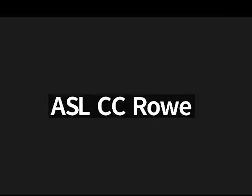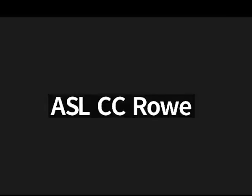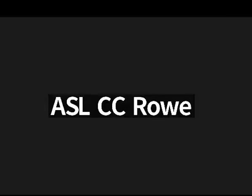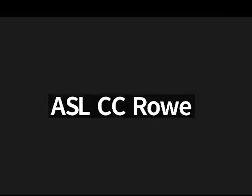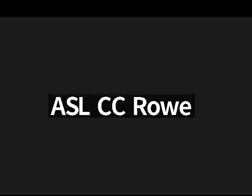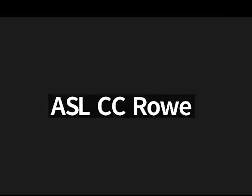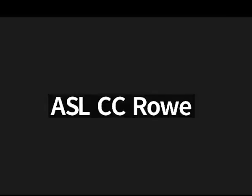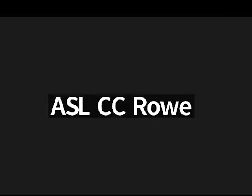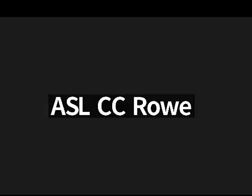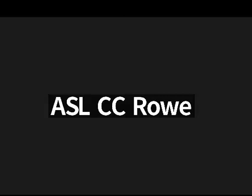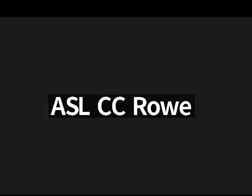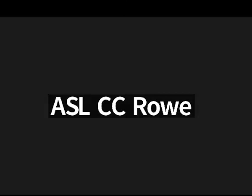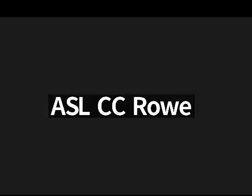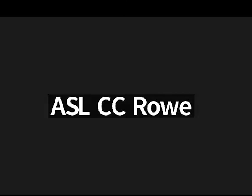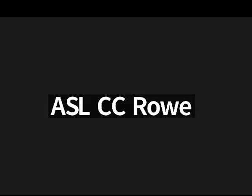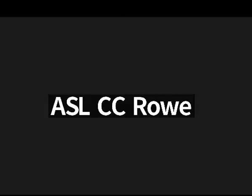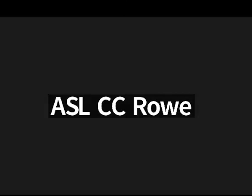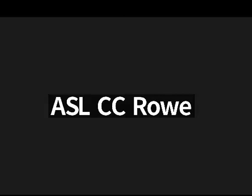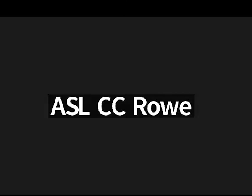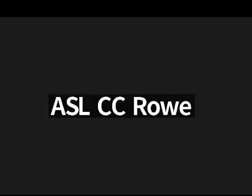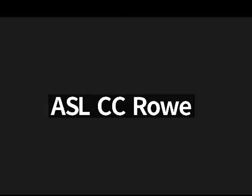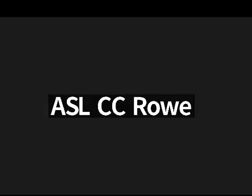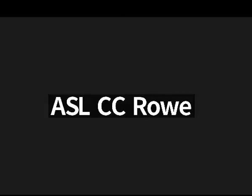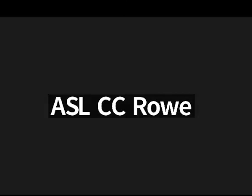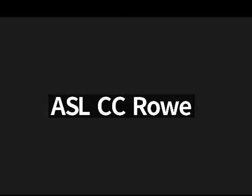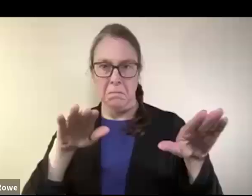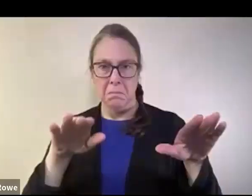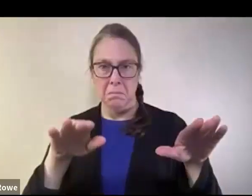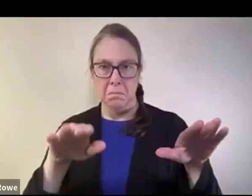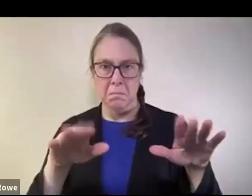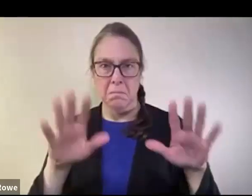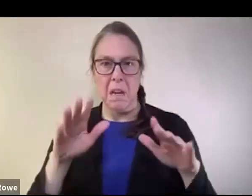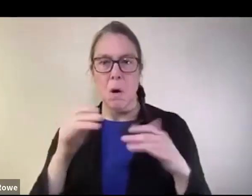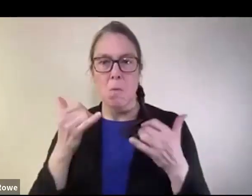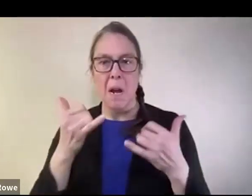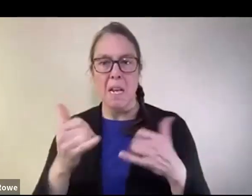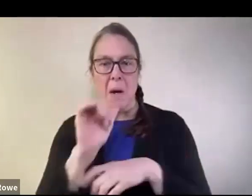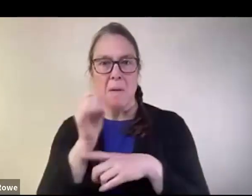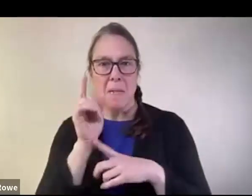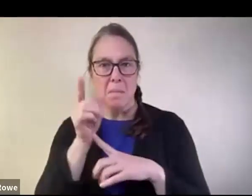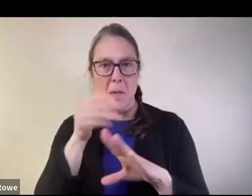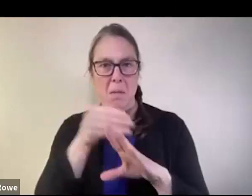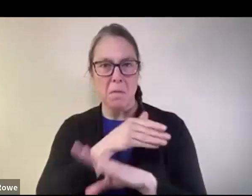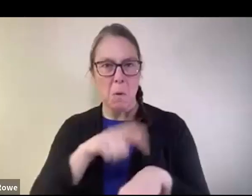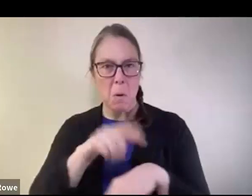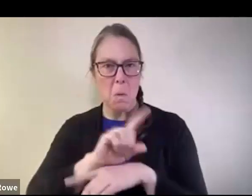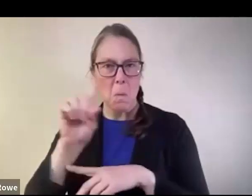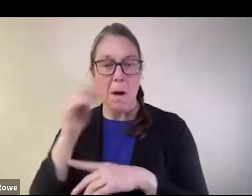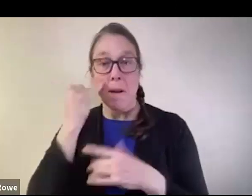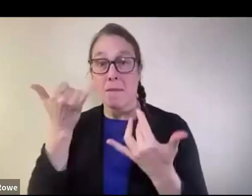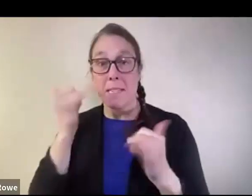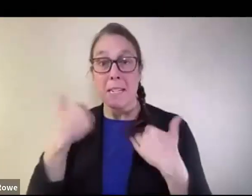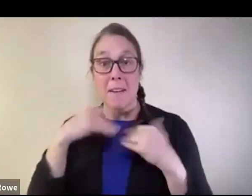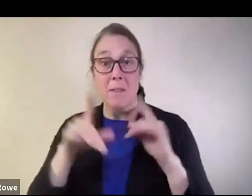It is 10 minutes before 1 o'clock. If you still have a question, you could put it in the Q&A or you can raise your